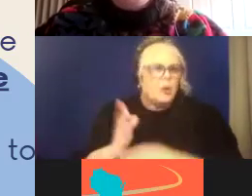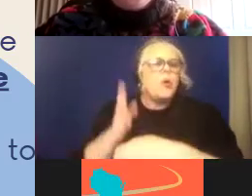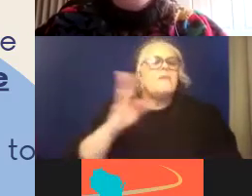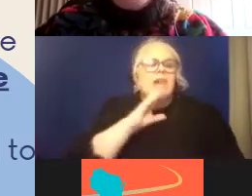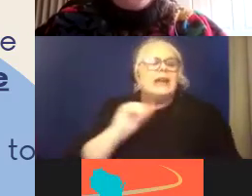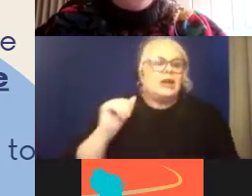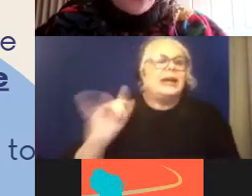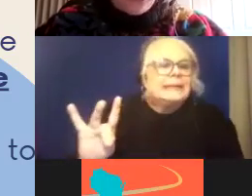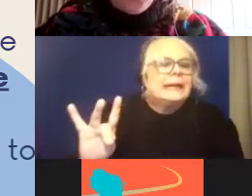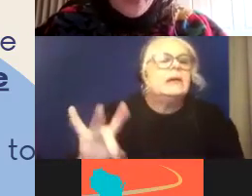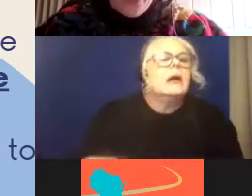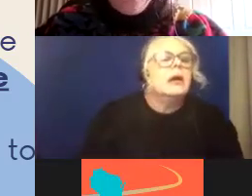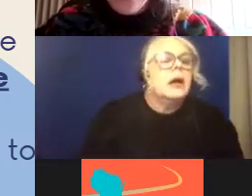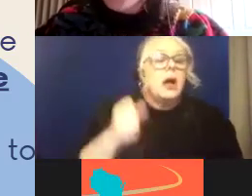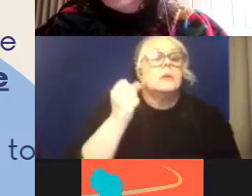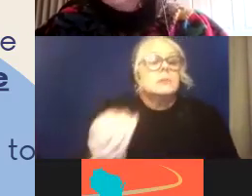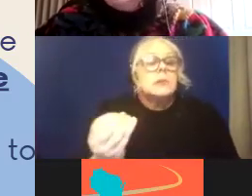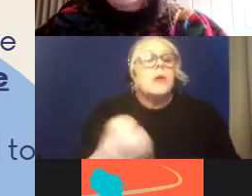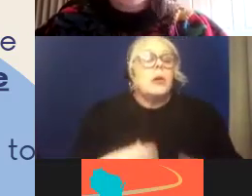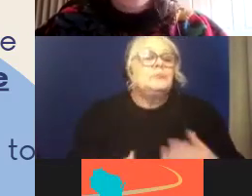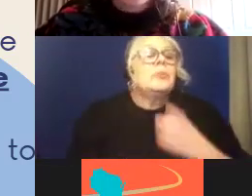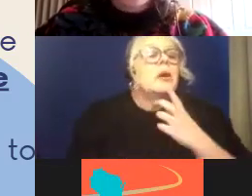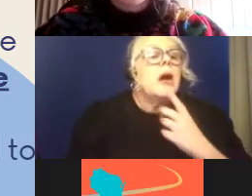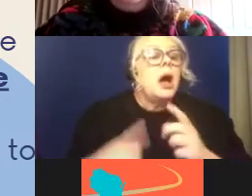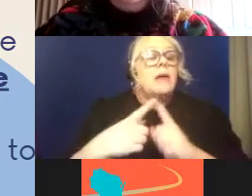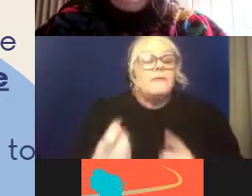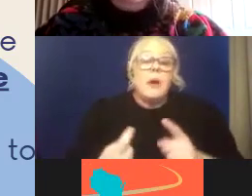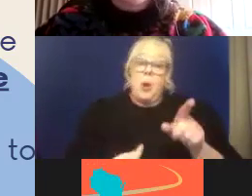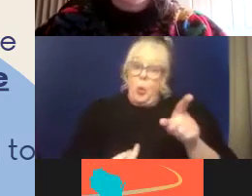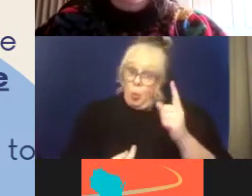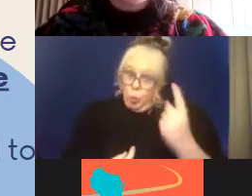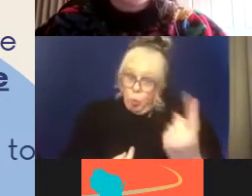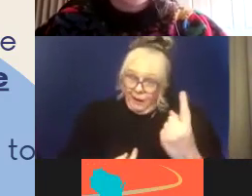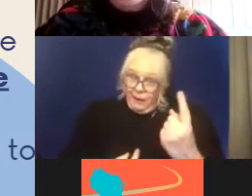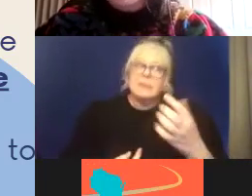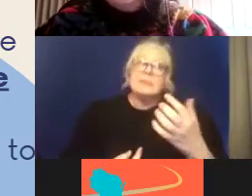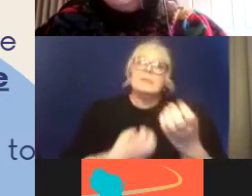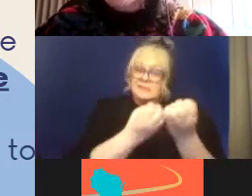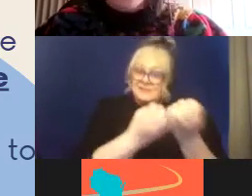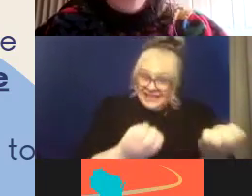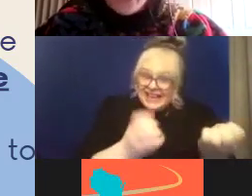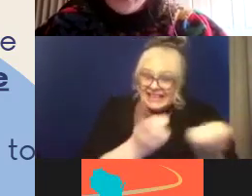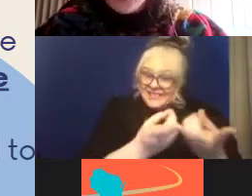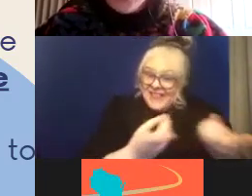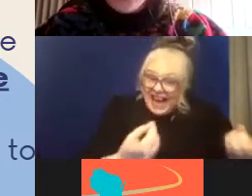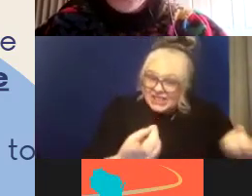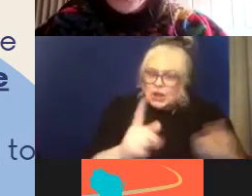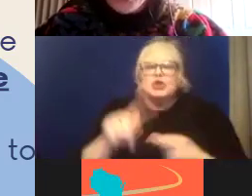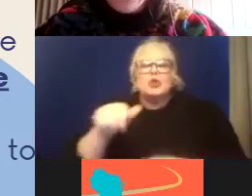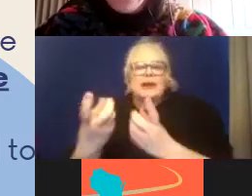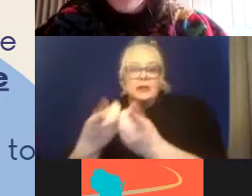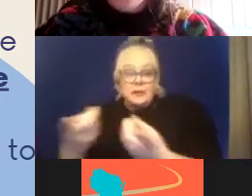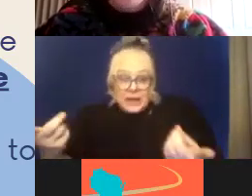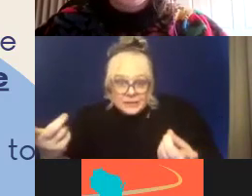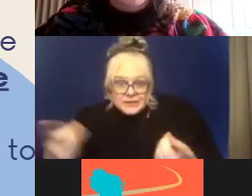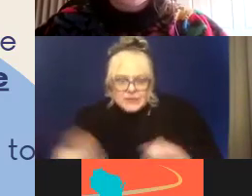to send from one device to another. So regardless of whether the survivor consented to any part of the creation or